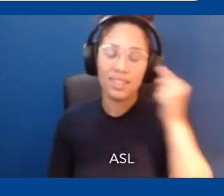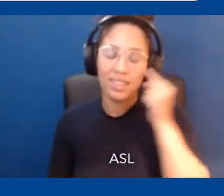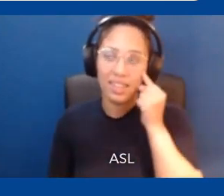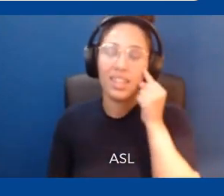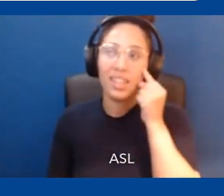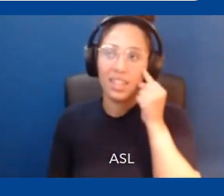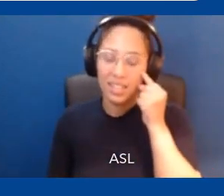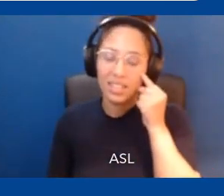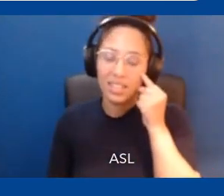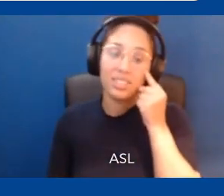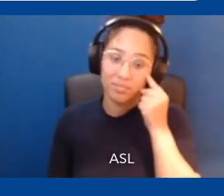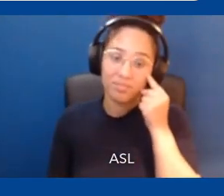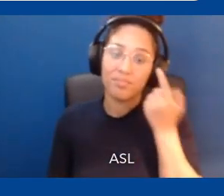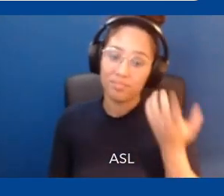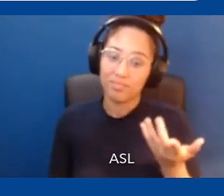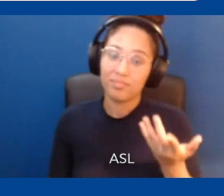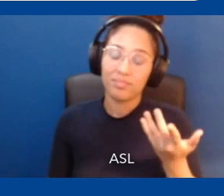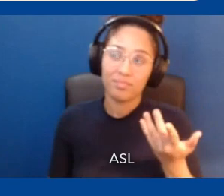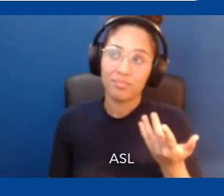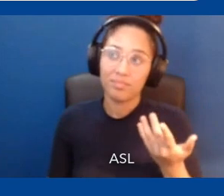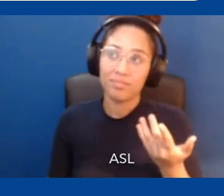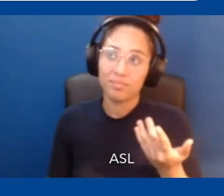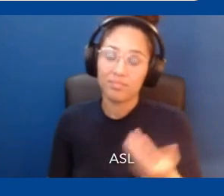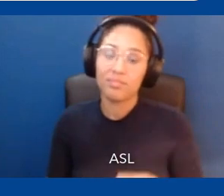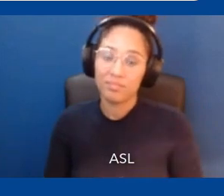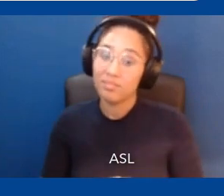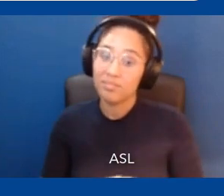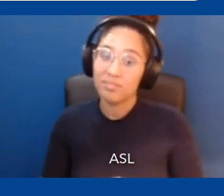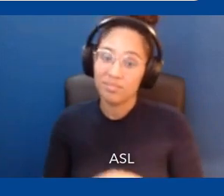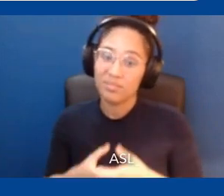I think it's very heavy task.